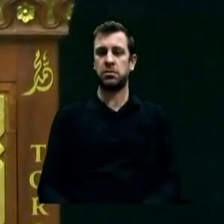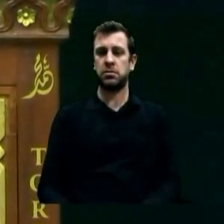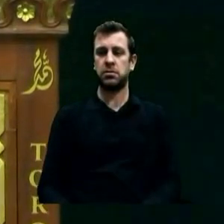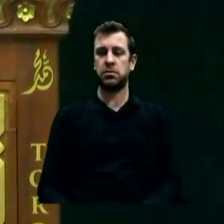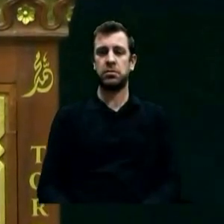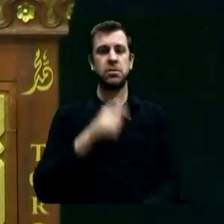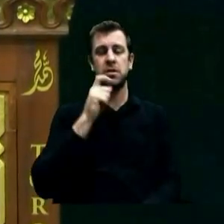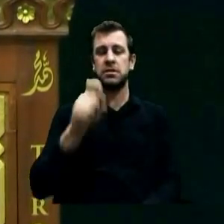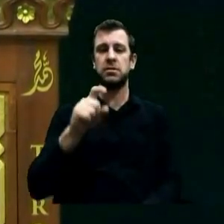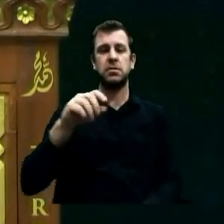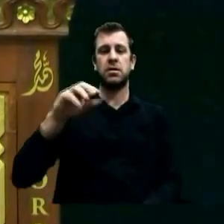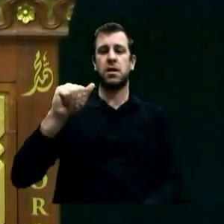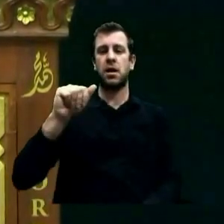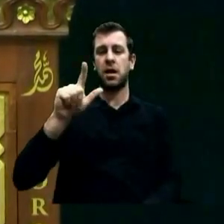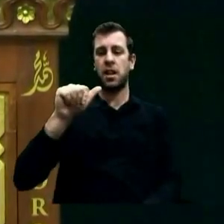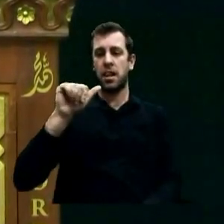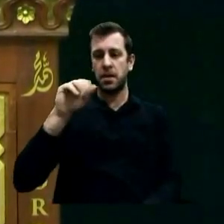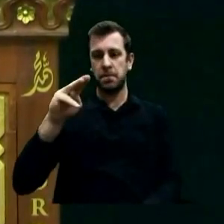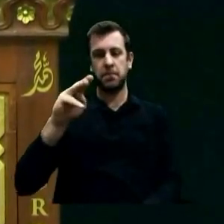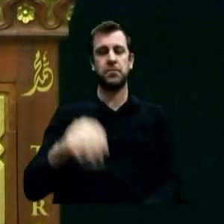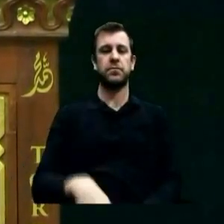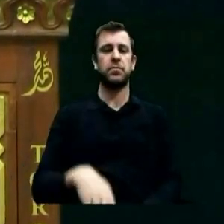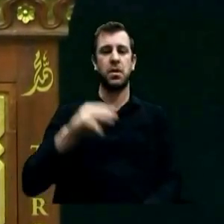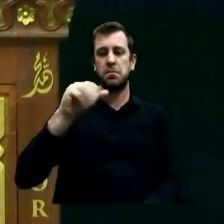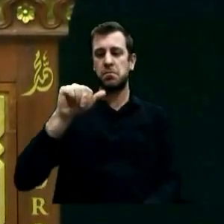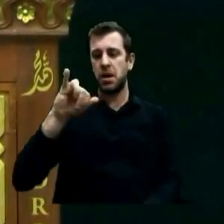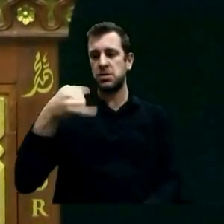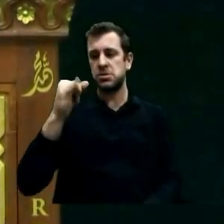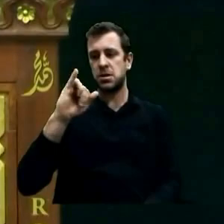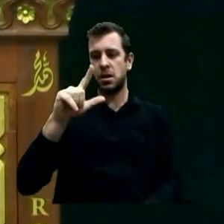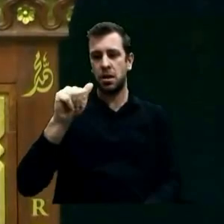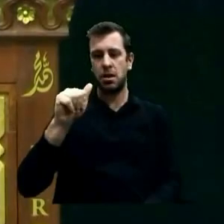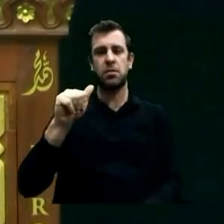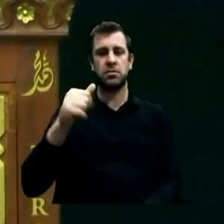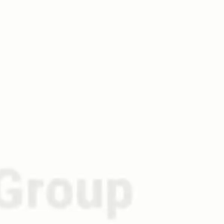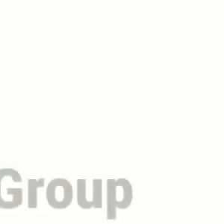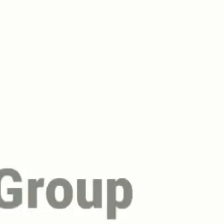or an alim or a marja to realize that there is a problem there.